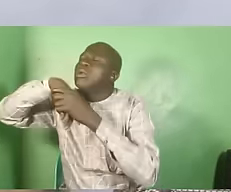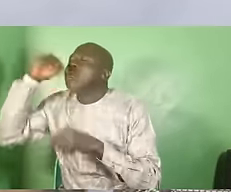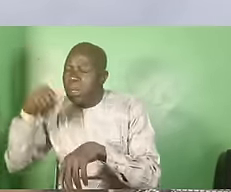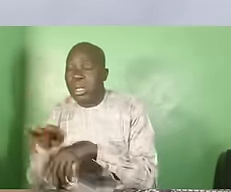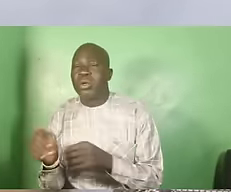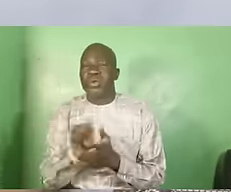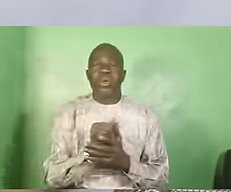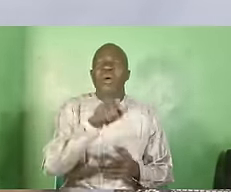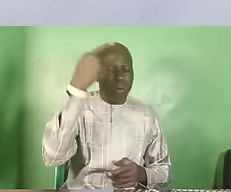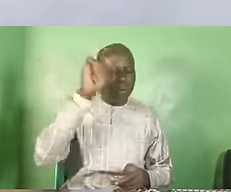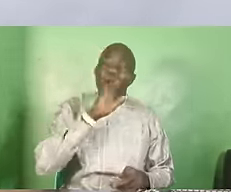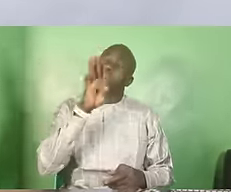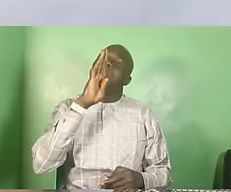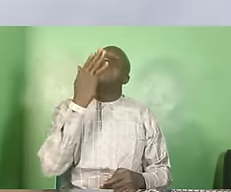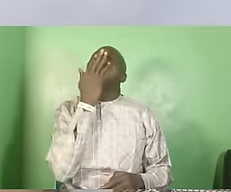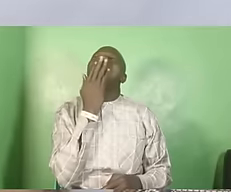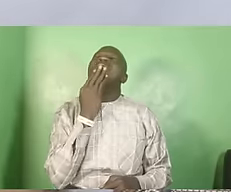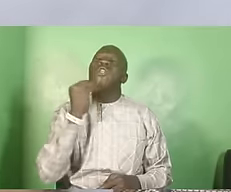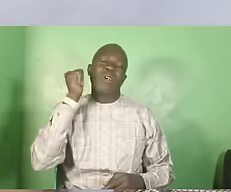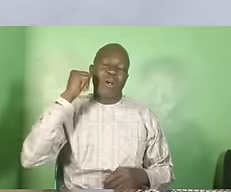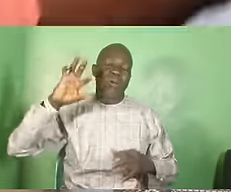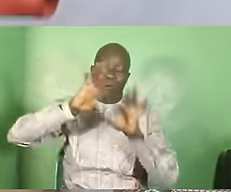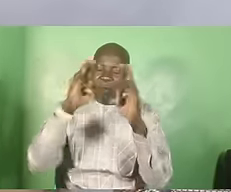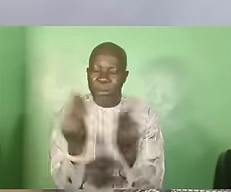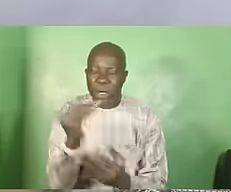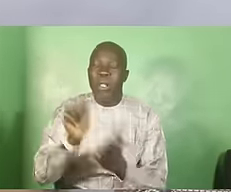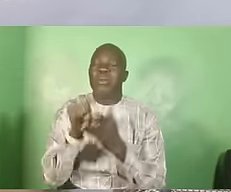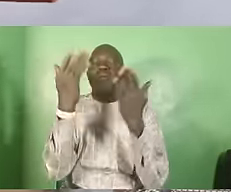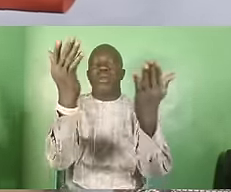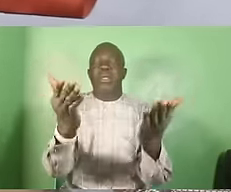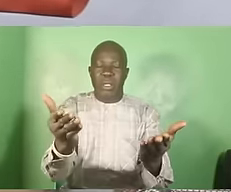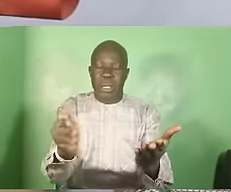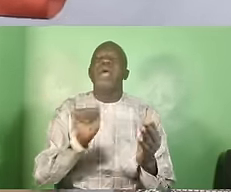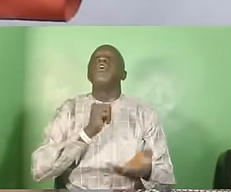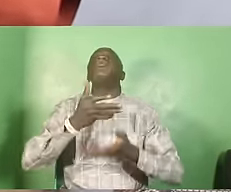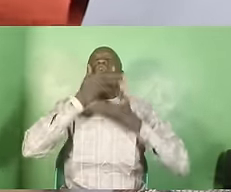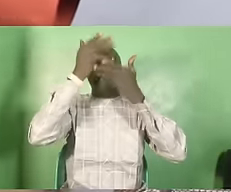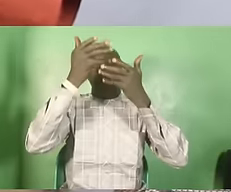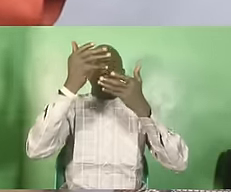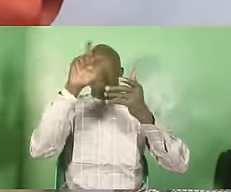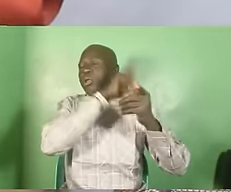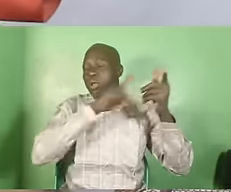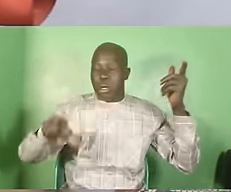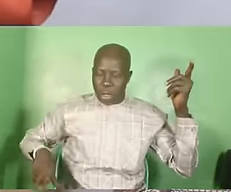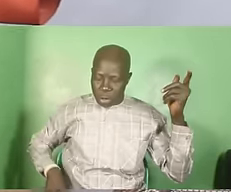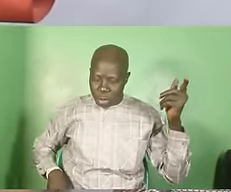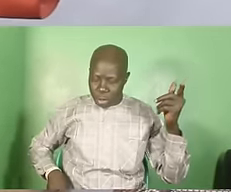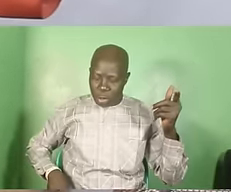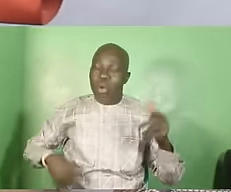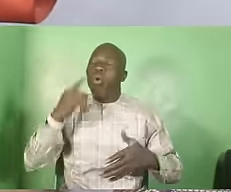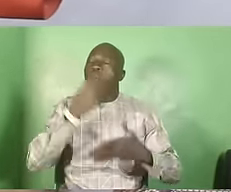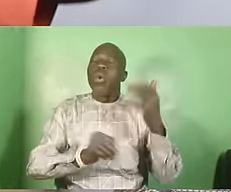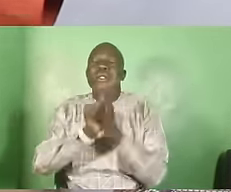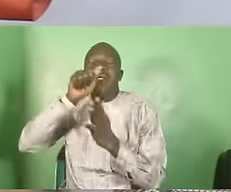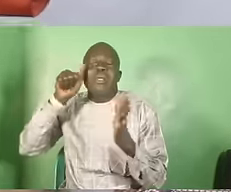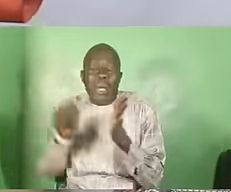you must change now. Because we are the sweat of that body. Spread your hands now. And you shall.